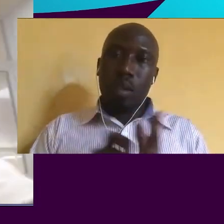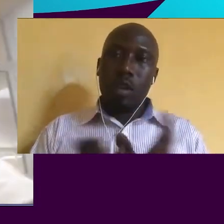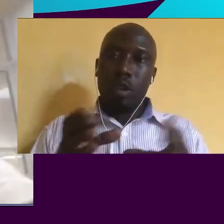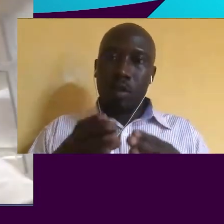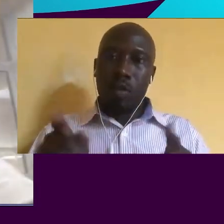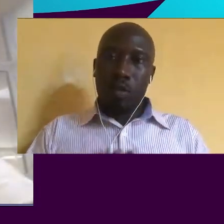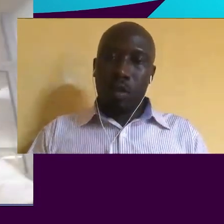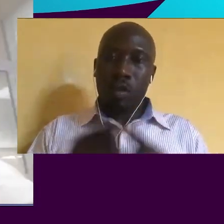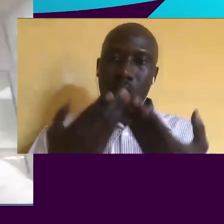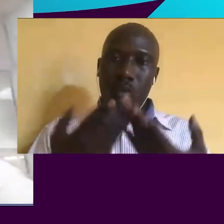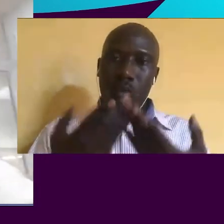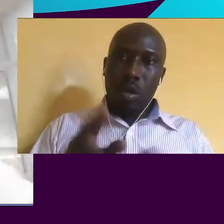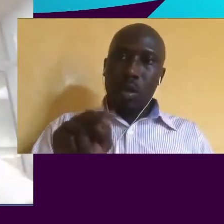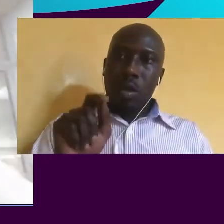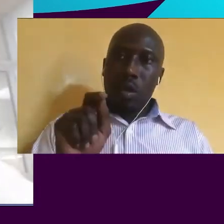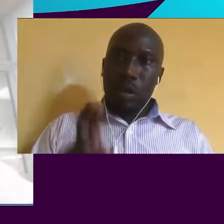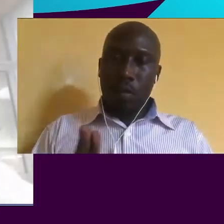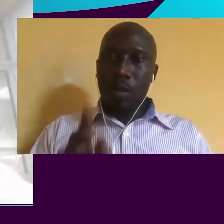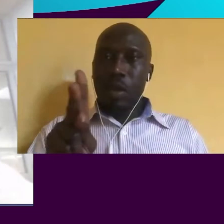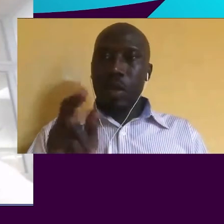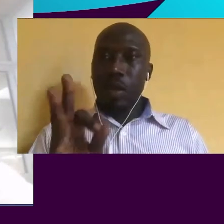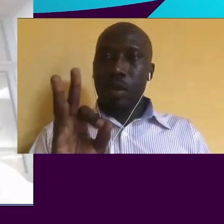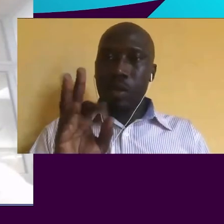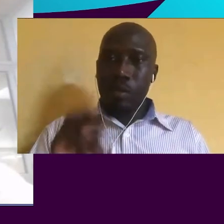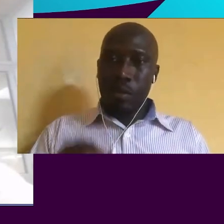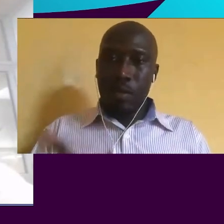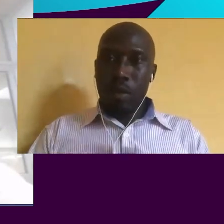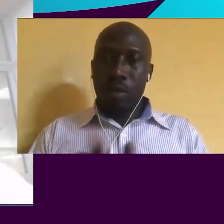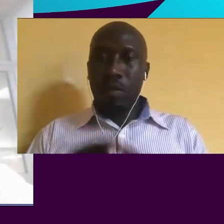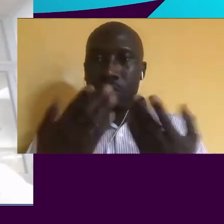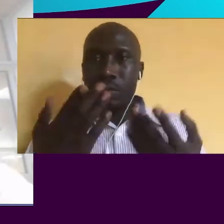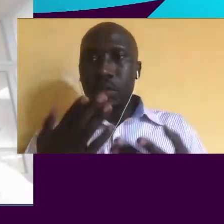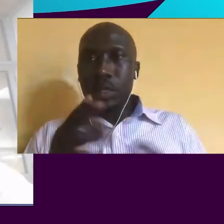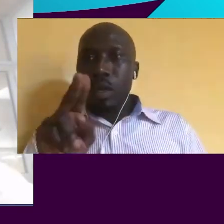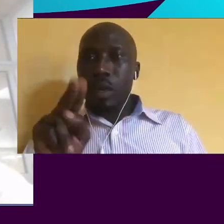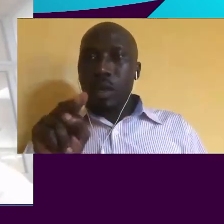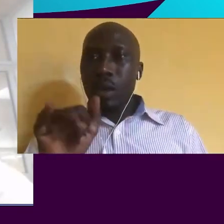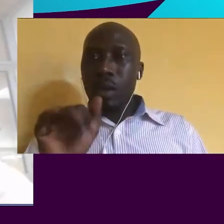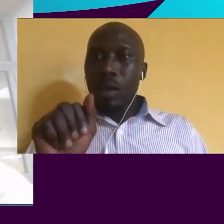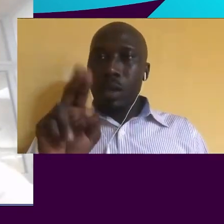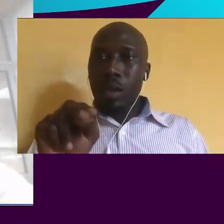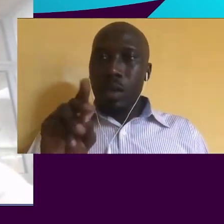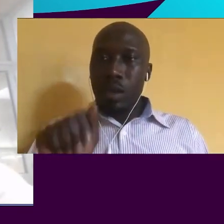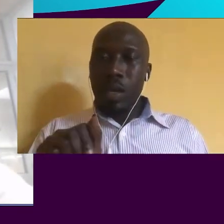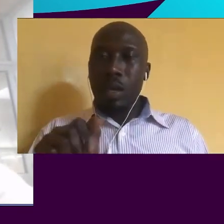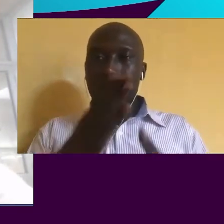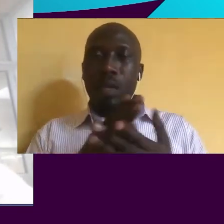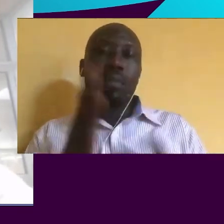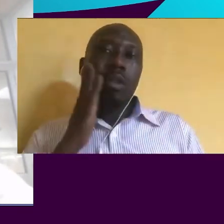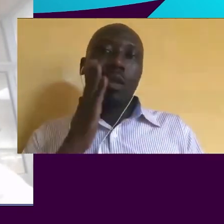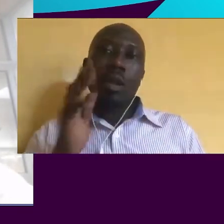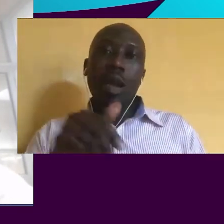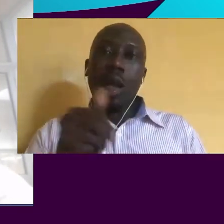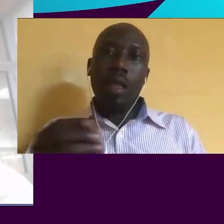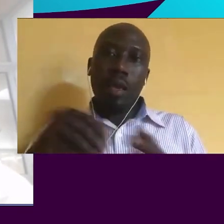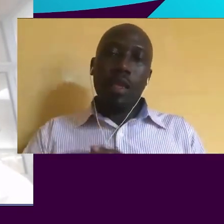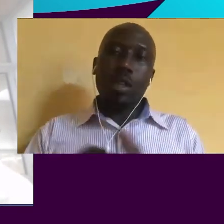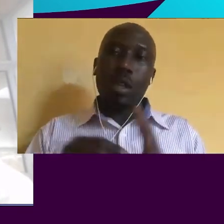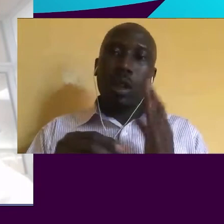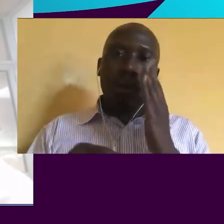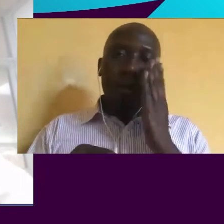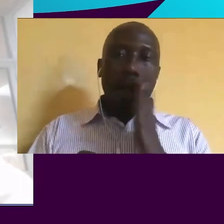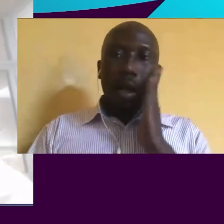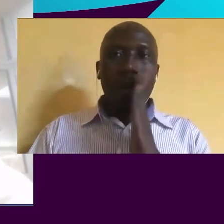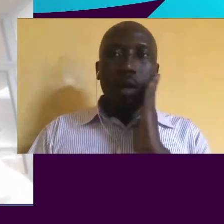NTV, KFM, and MFM, and Nyanda, some in English, and the others are in Luganda. One of